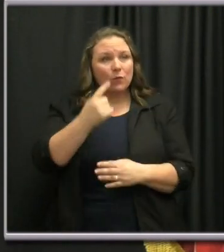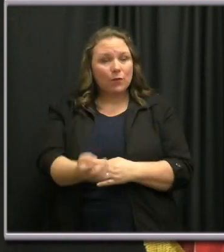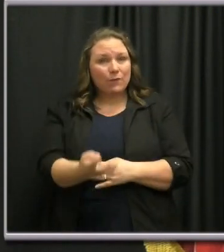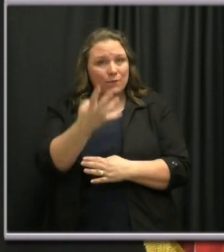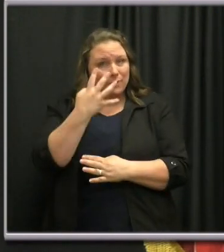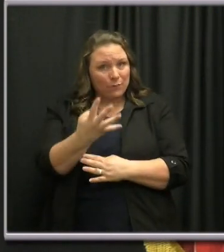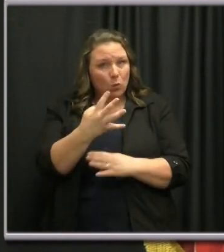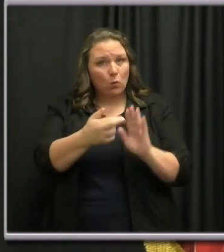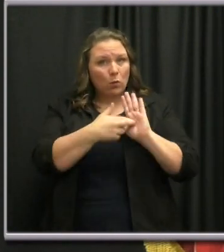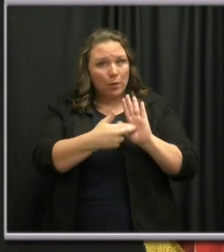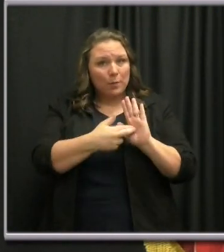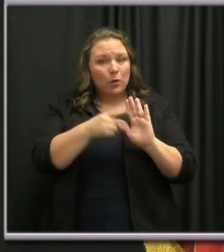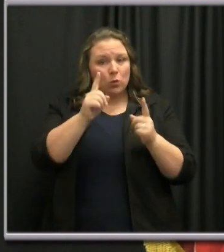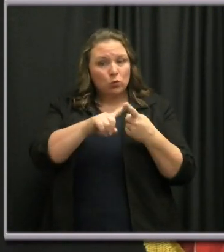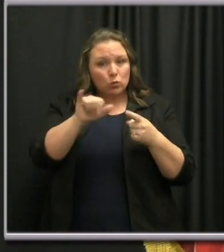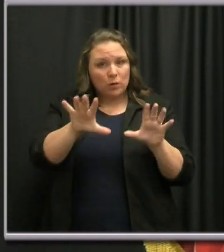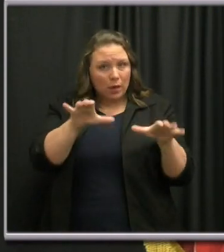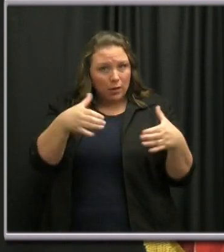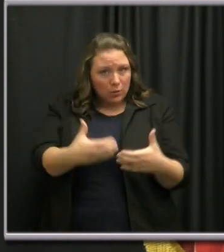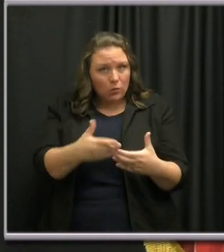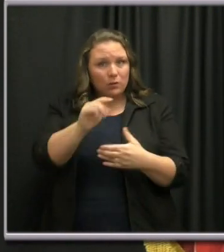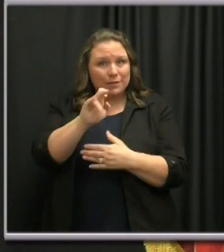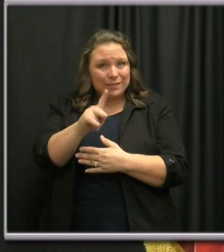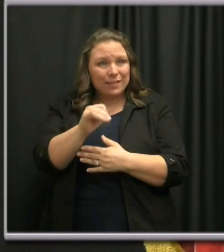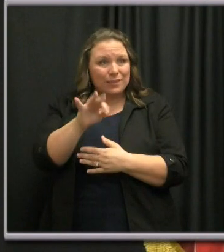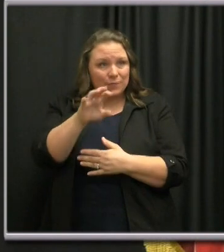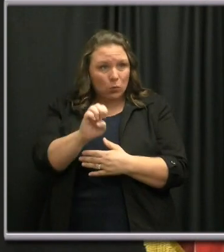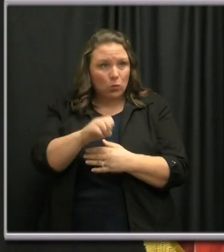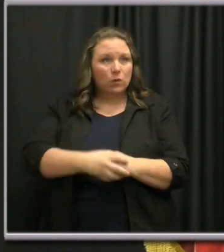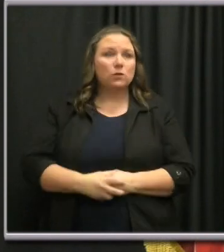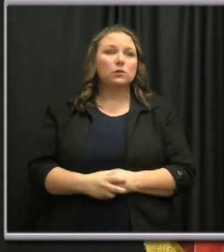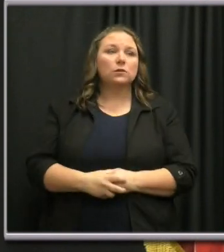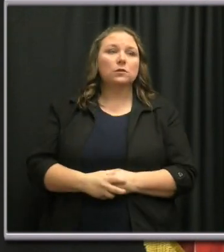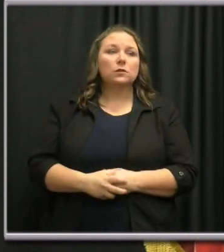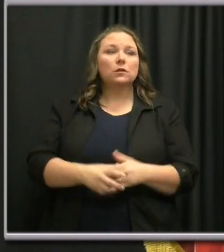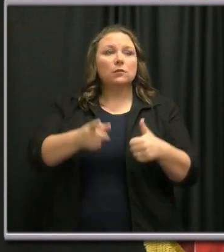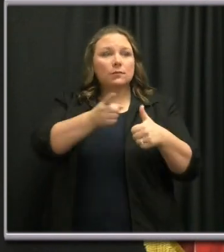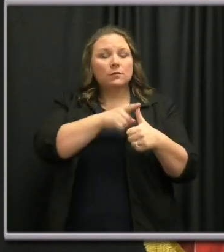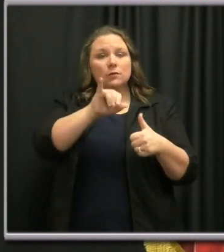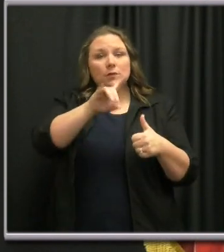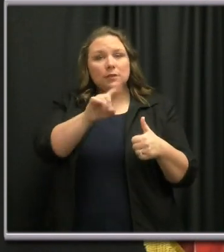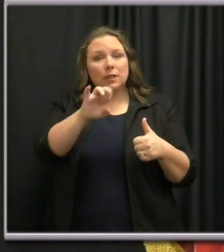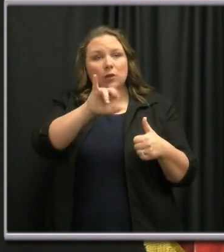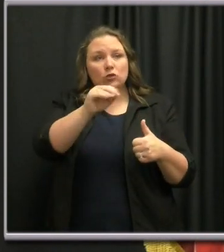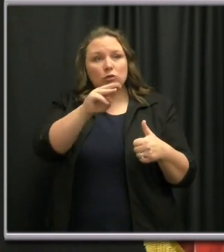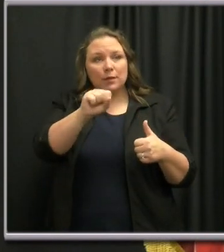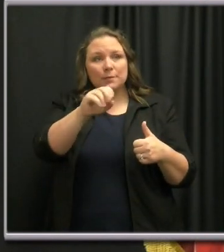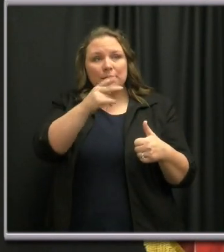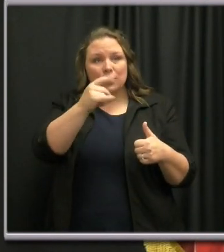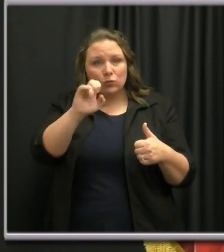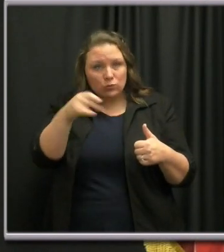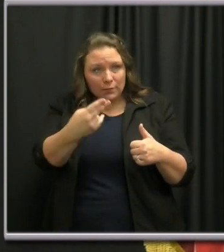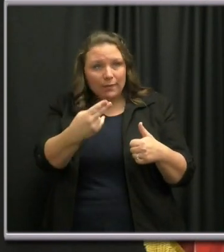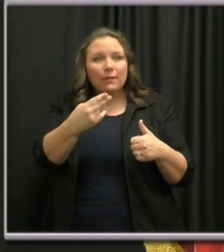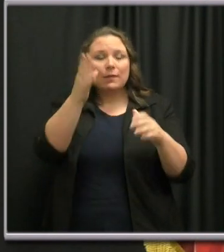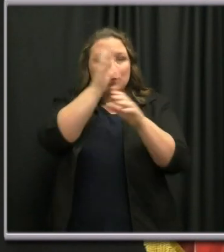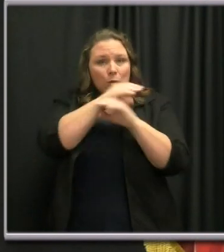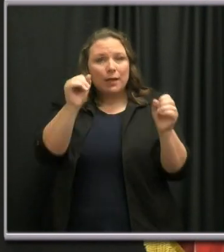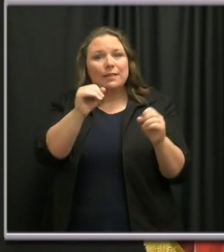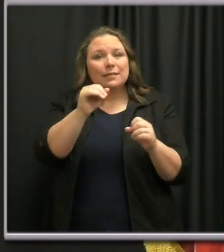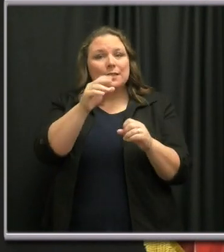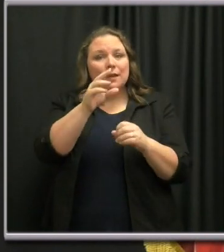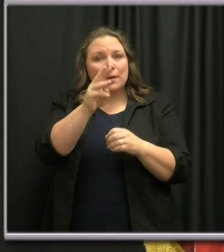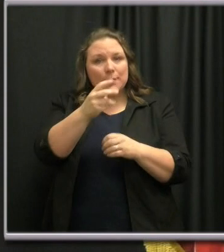Tennessee Major Metro's Economic Restart Task Force members, and that is Dr. James Hildreth, President and CEO of Meharry